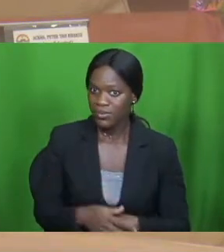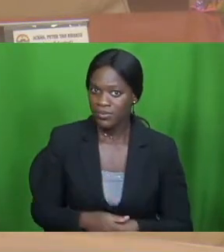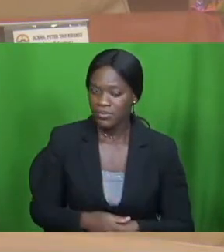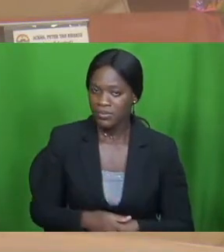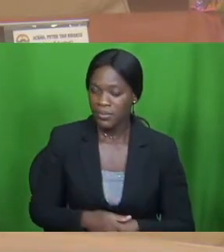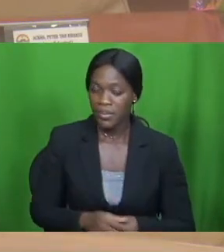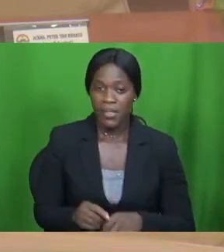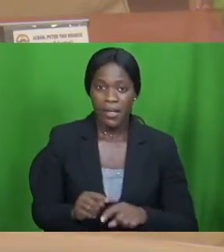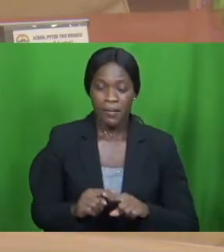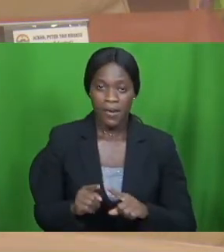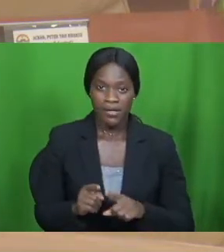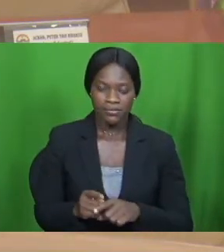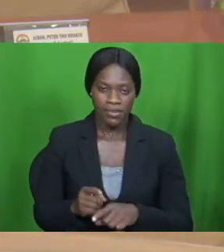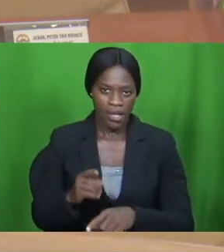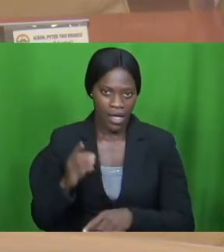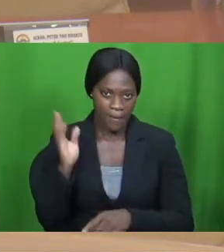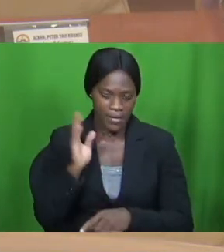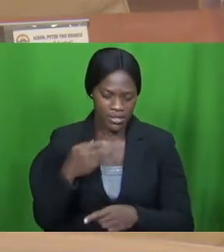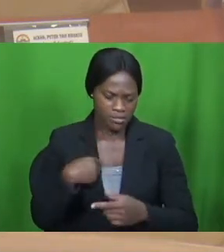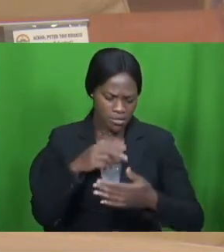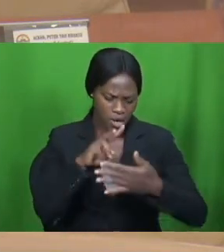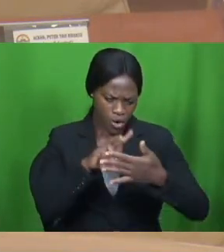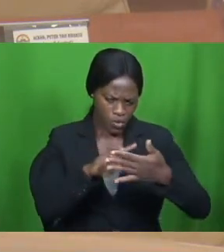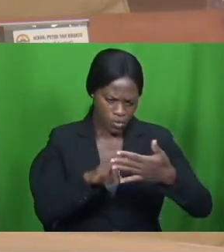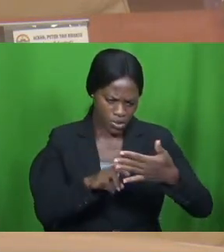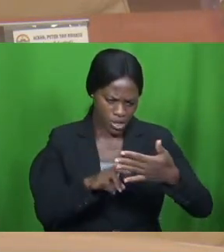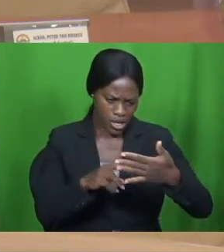read about him as a member of parliament